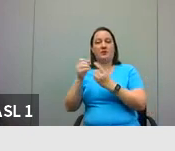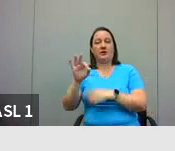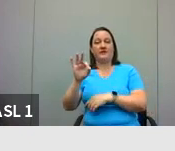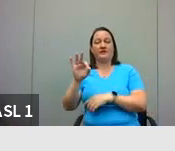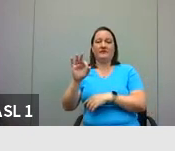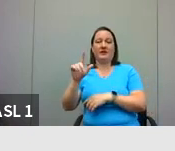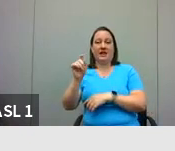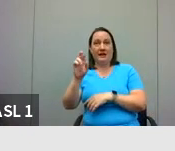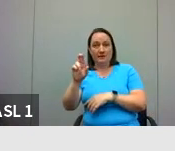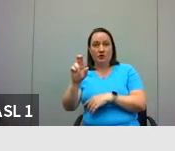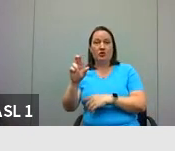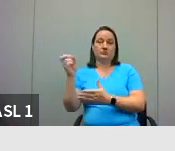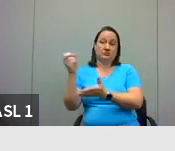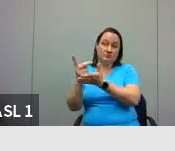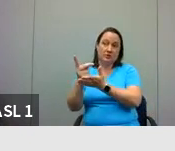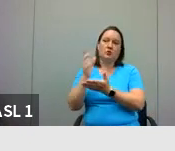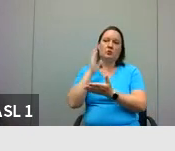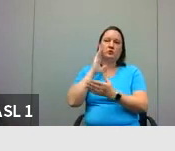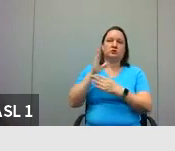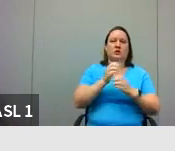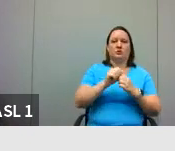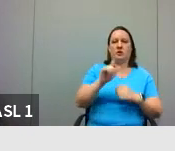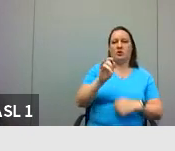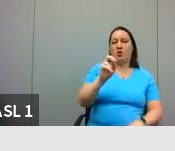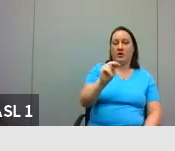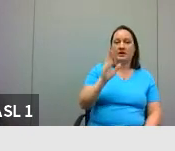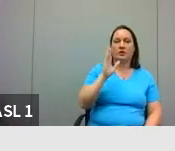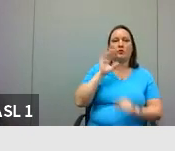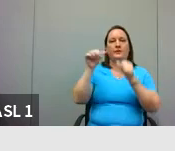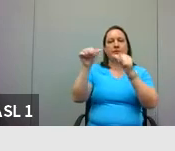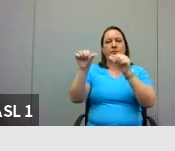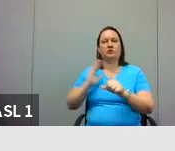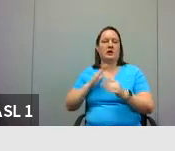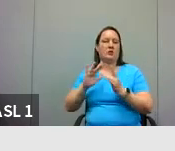happy to share it with Lauren, and we will be posting it on our website.